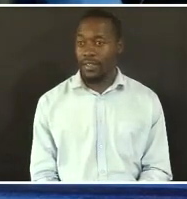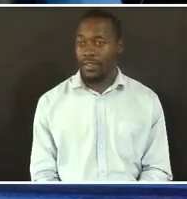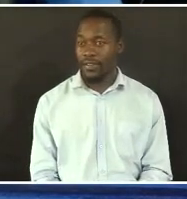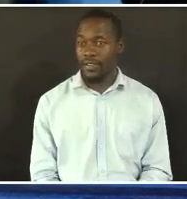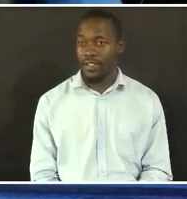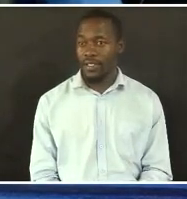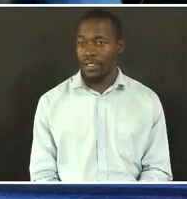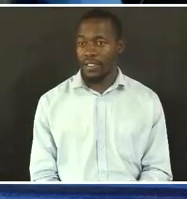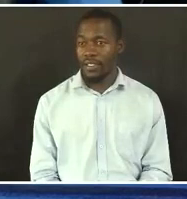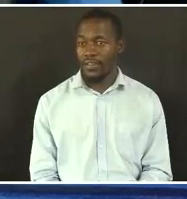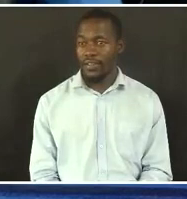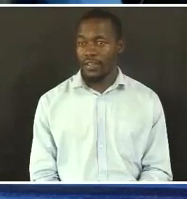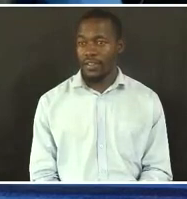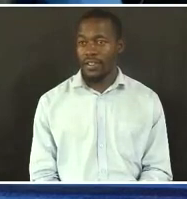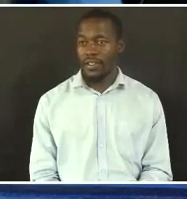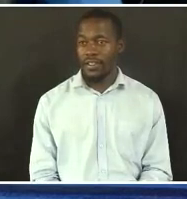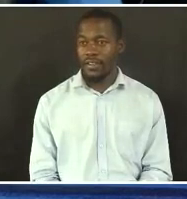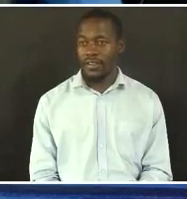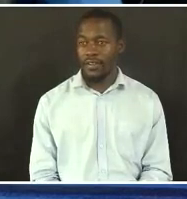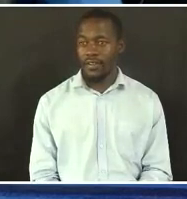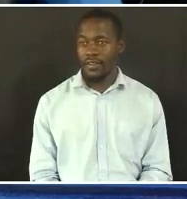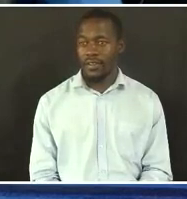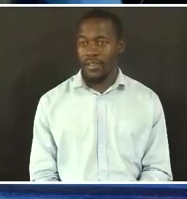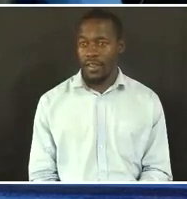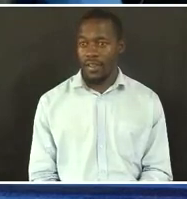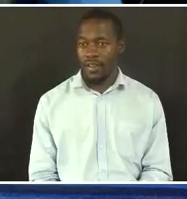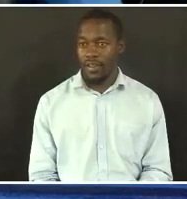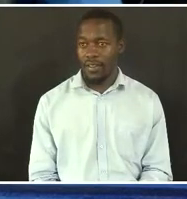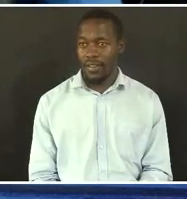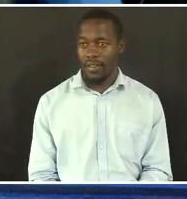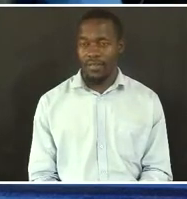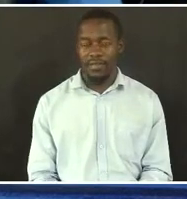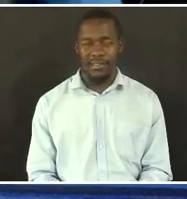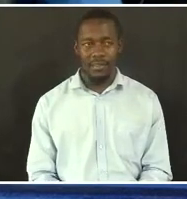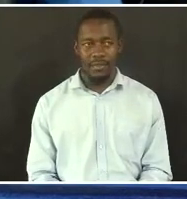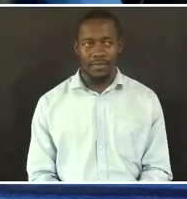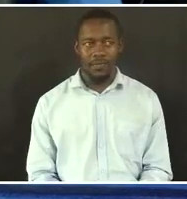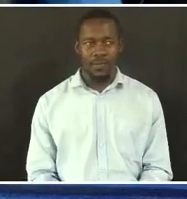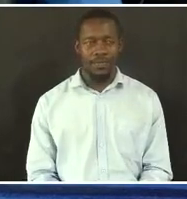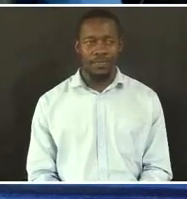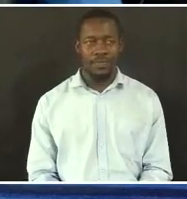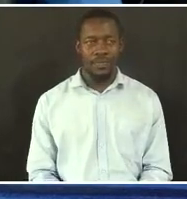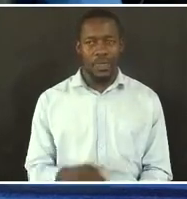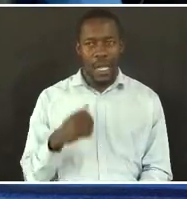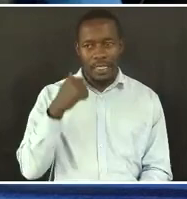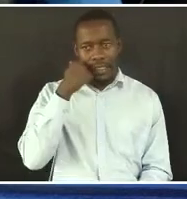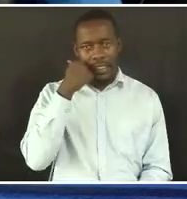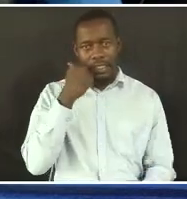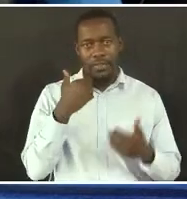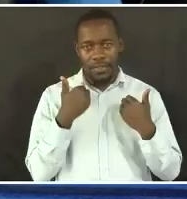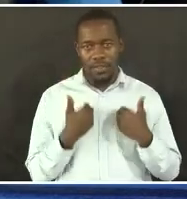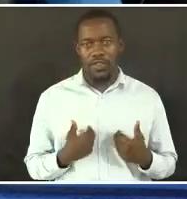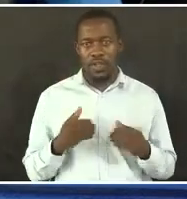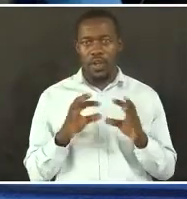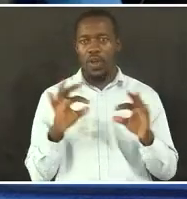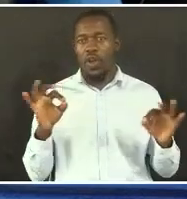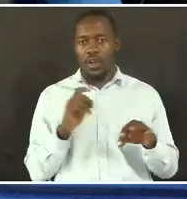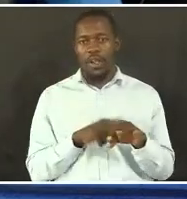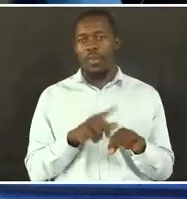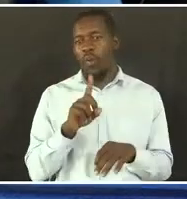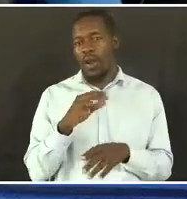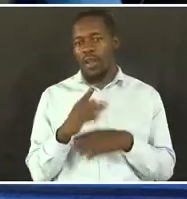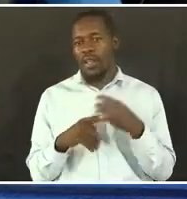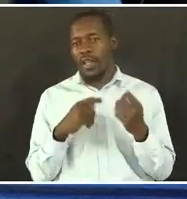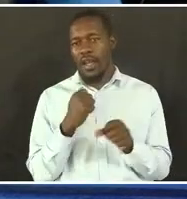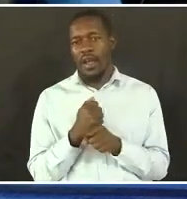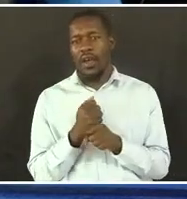celebrations. A patient has been in hospital for a long time, maybe 1 year or maybe 6 months, and